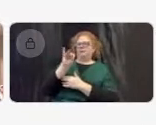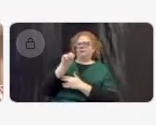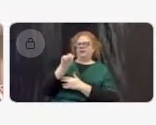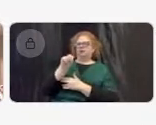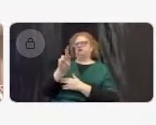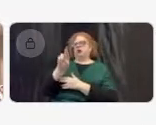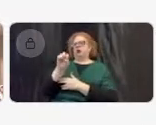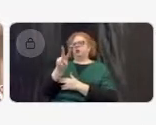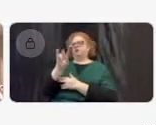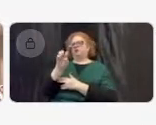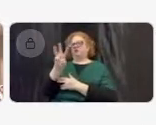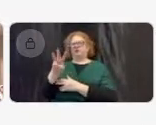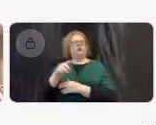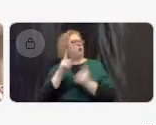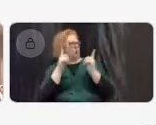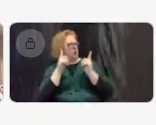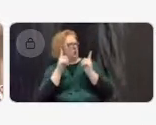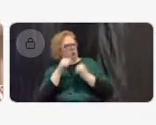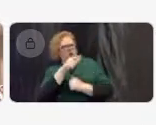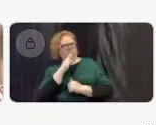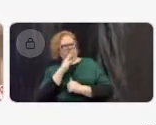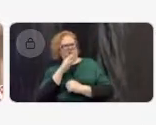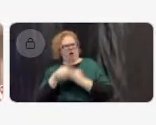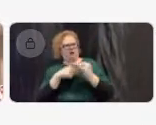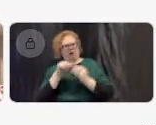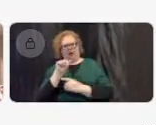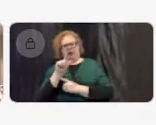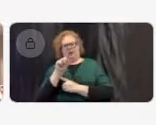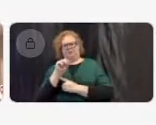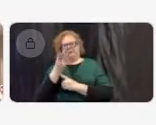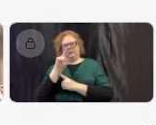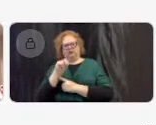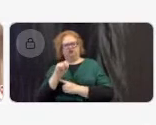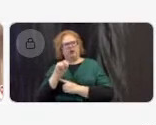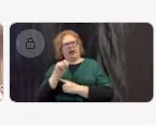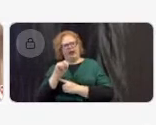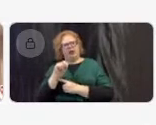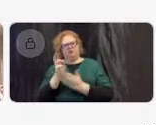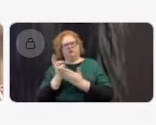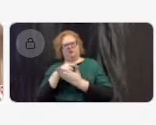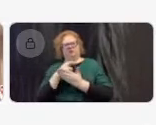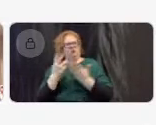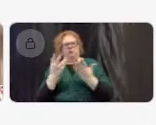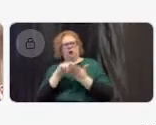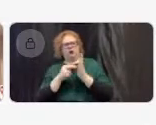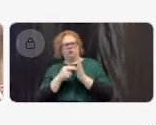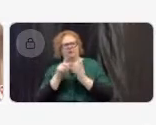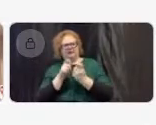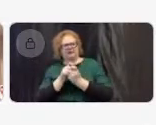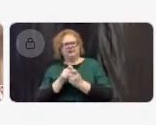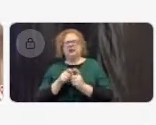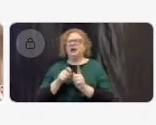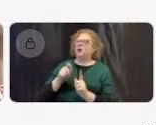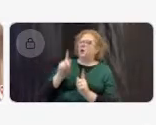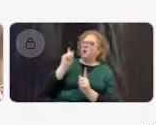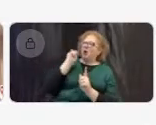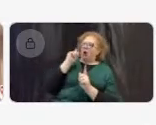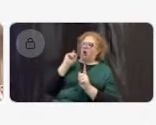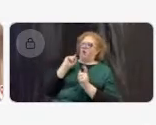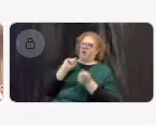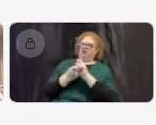administrative review, what are you specifically? Well, I think I read a few years ago that they changed administrative review to expedite